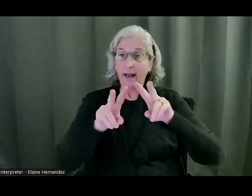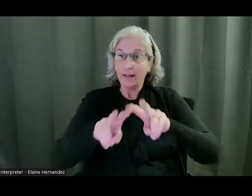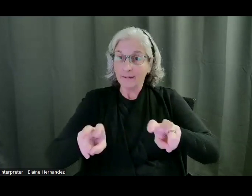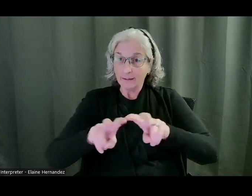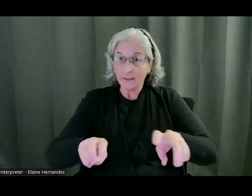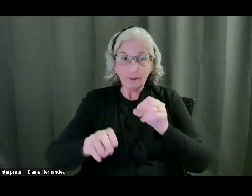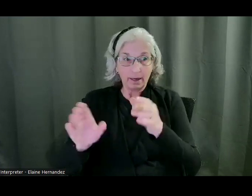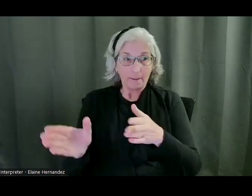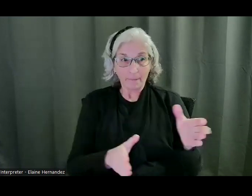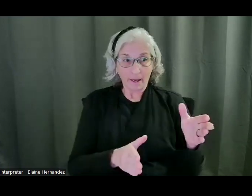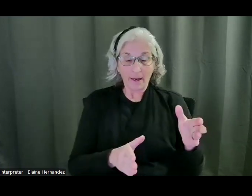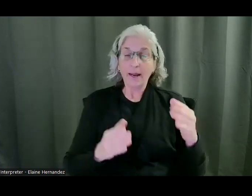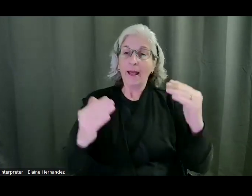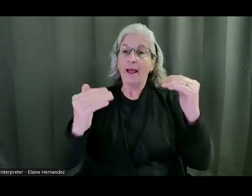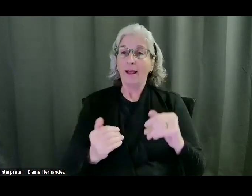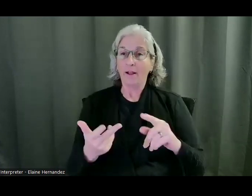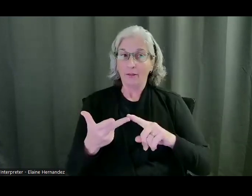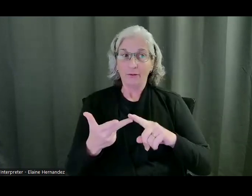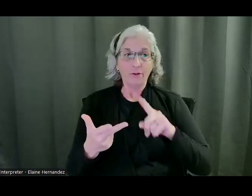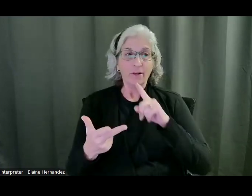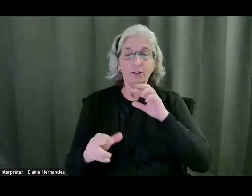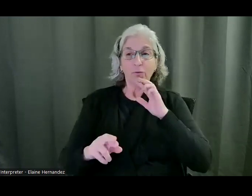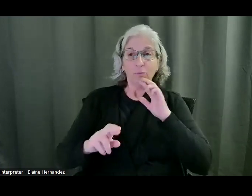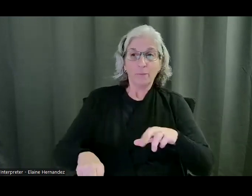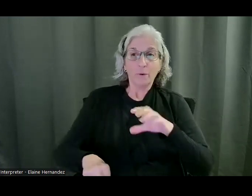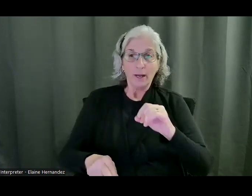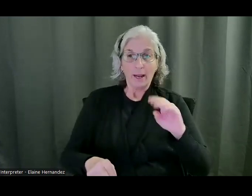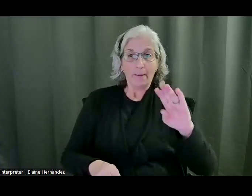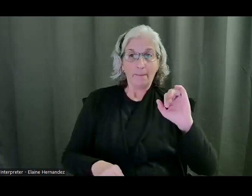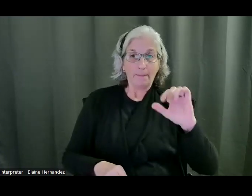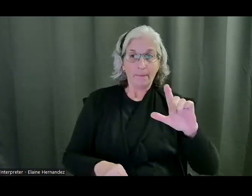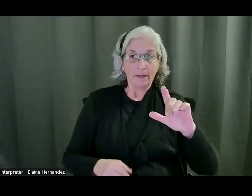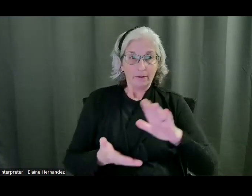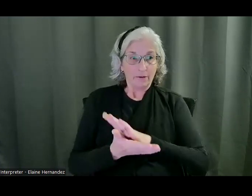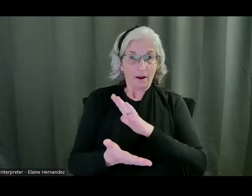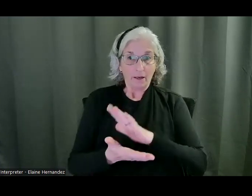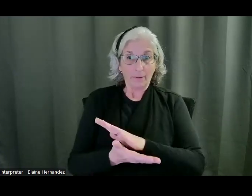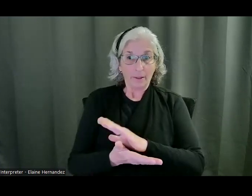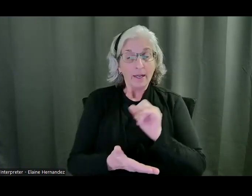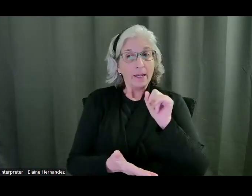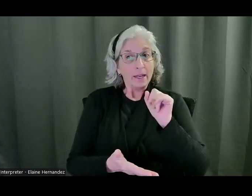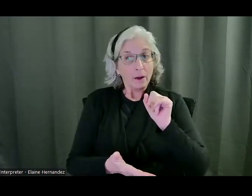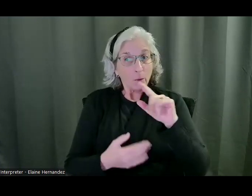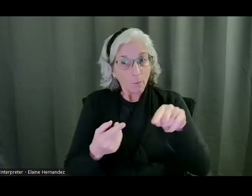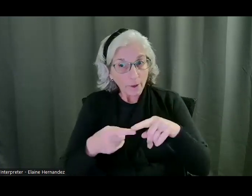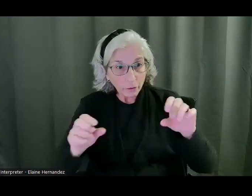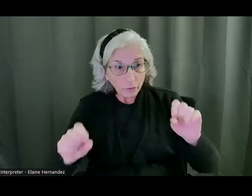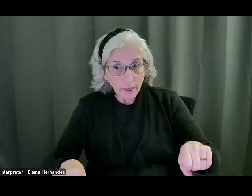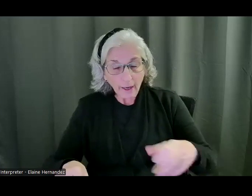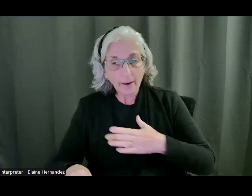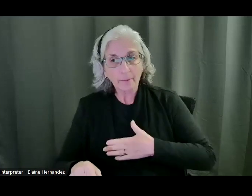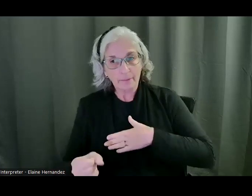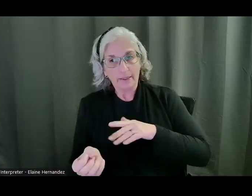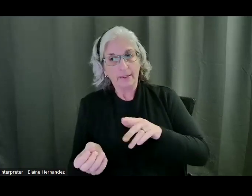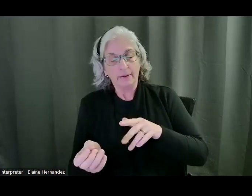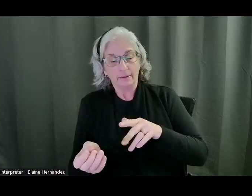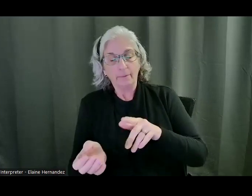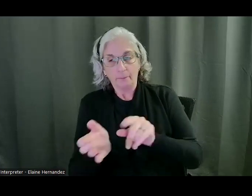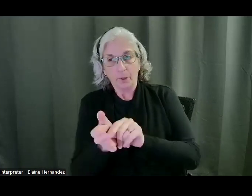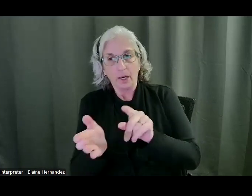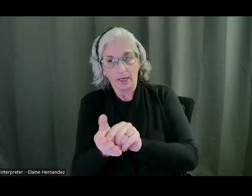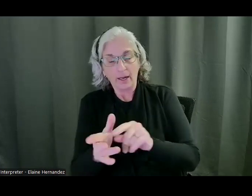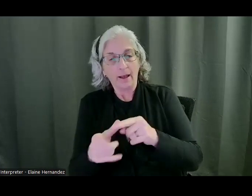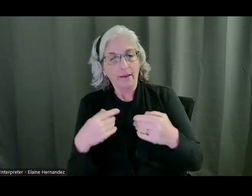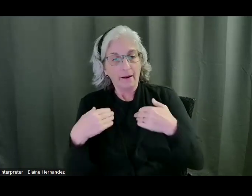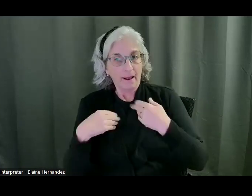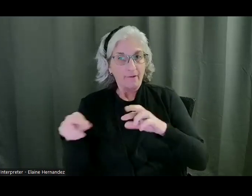report and bill document. If possible, and you have access to it, go ahead and print those off and try to have those right beside you here while you're going through the